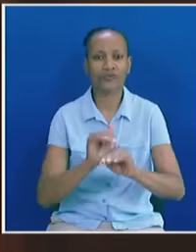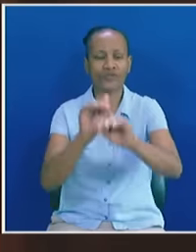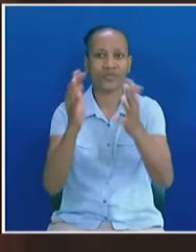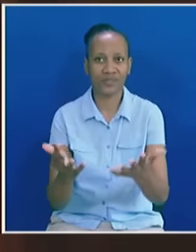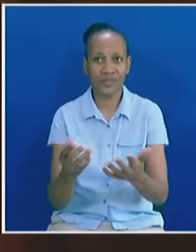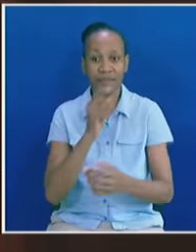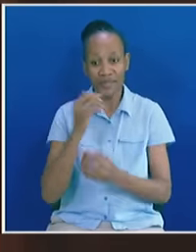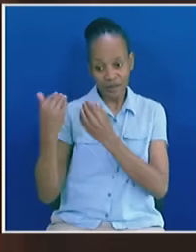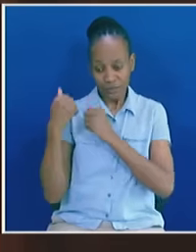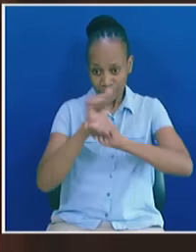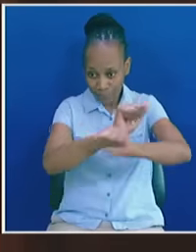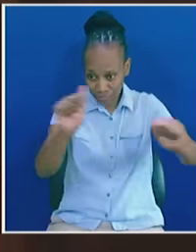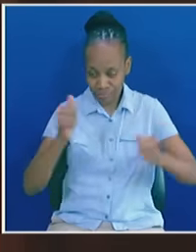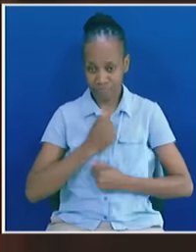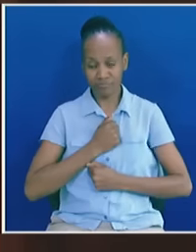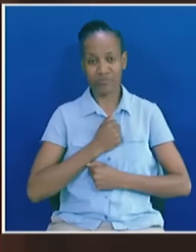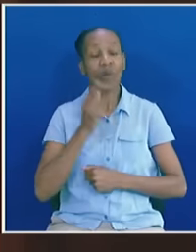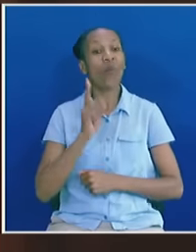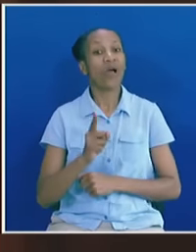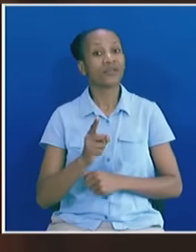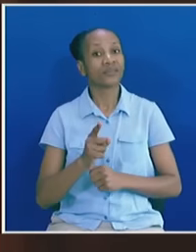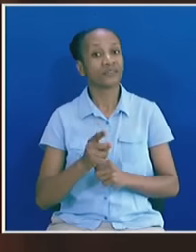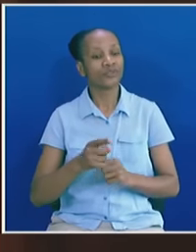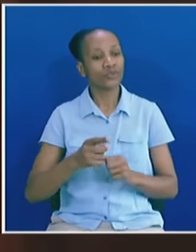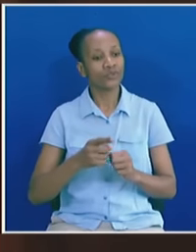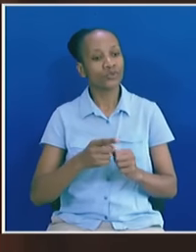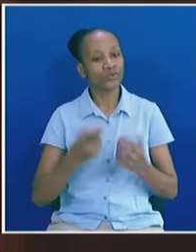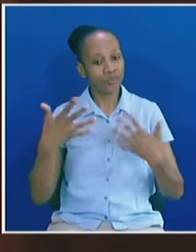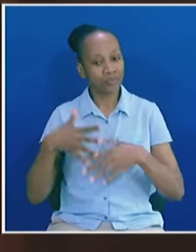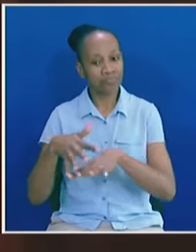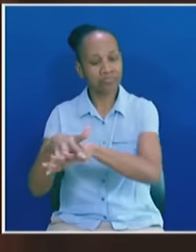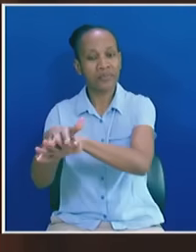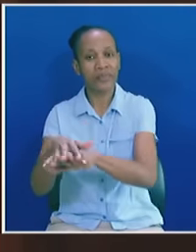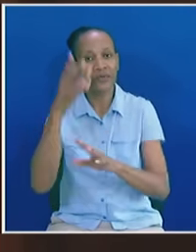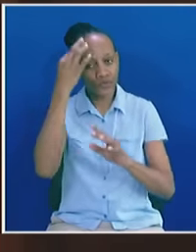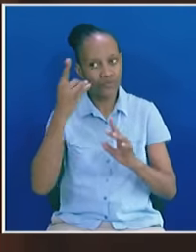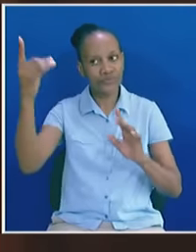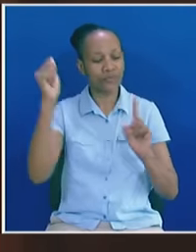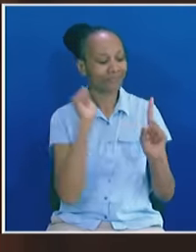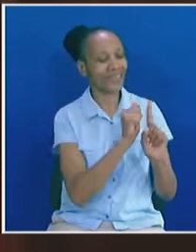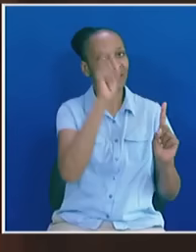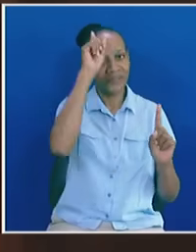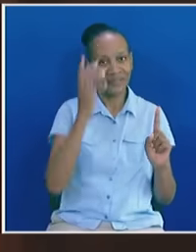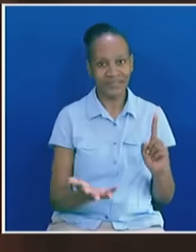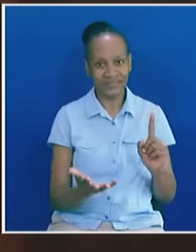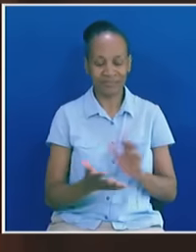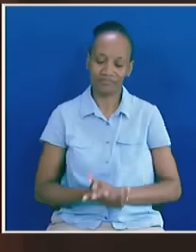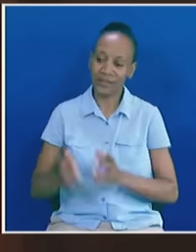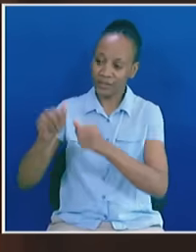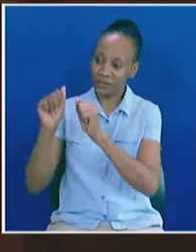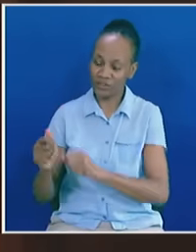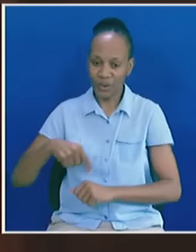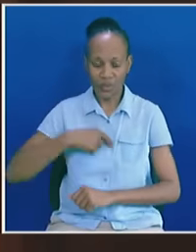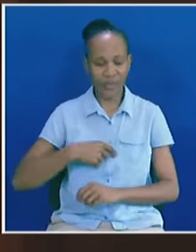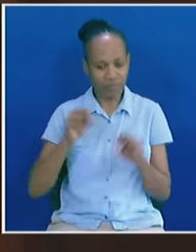has been touched by Madiba's magic to make his dream our reality. In this regard, Chairperson, we remain fully